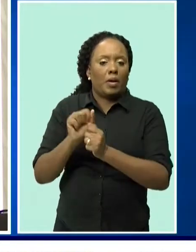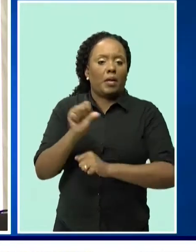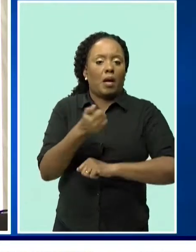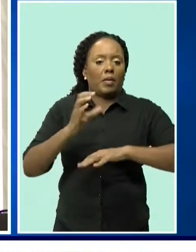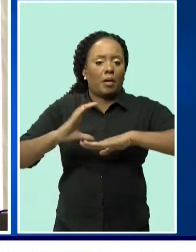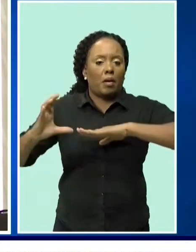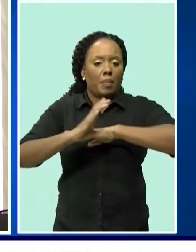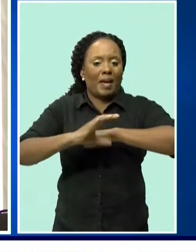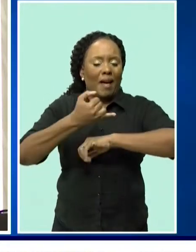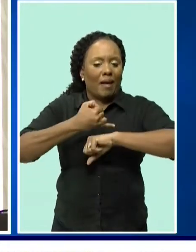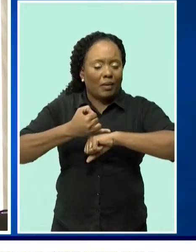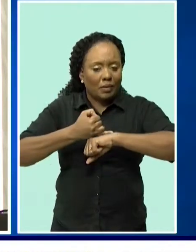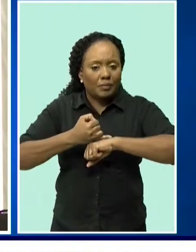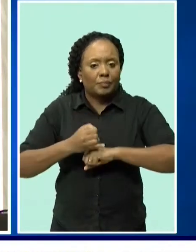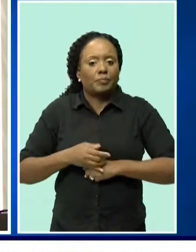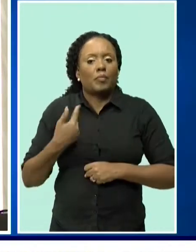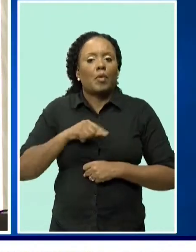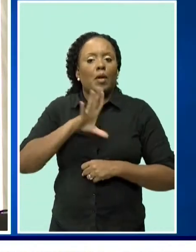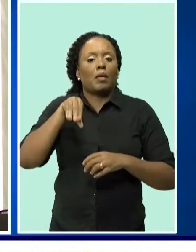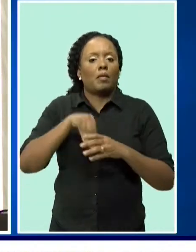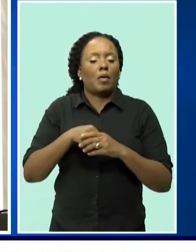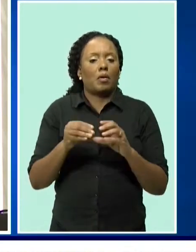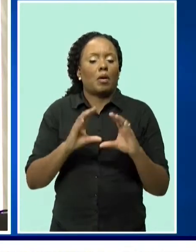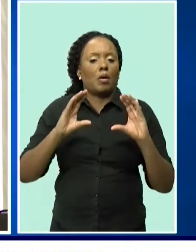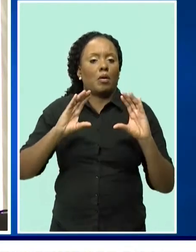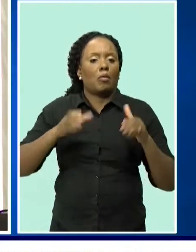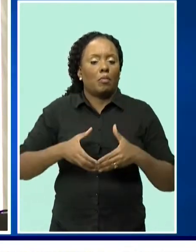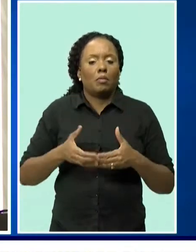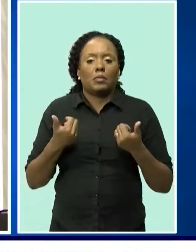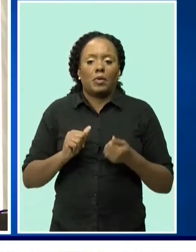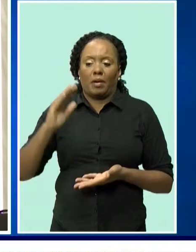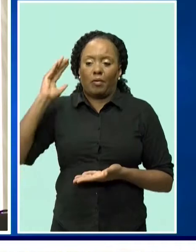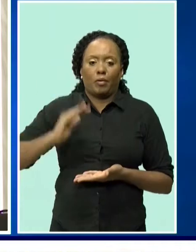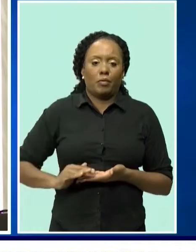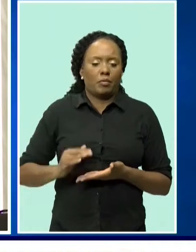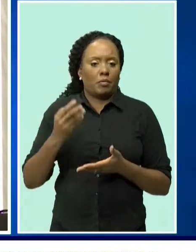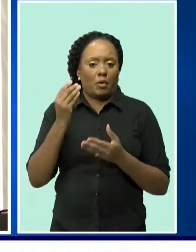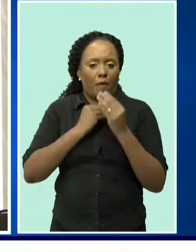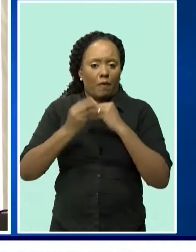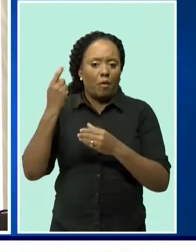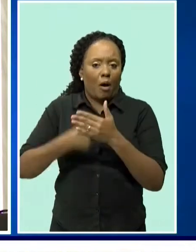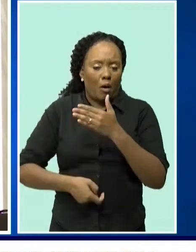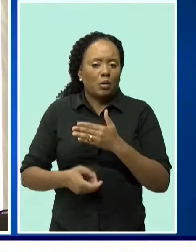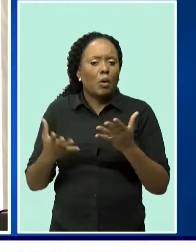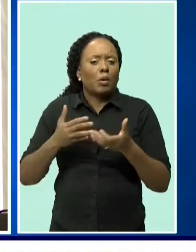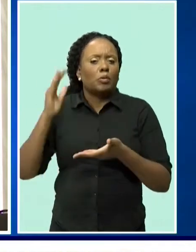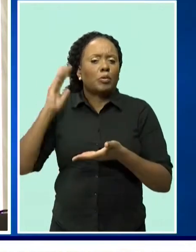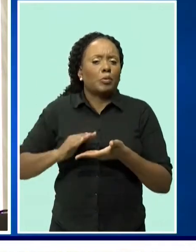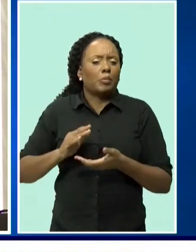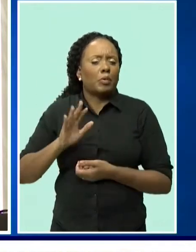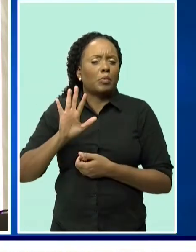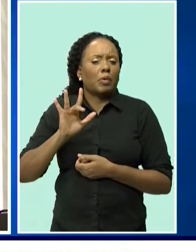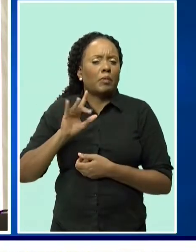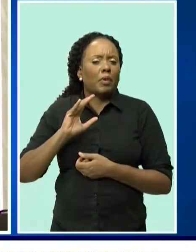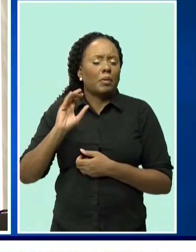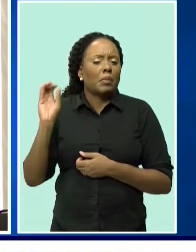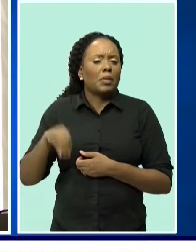the Special Ministerial Task Force that is looking at reducing the food import bill by 25% by 2025.